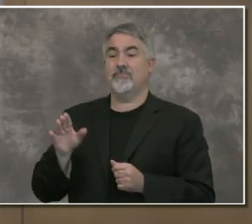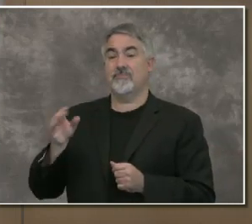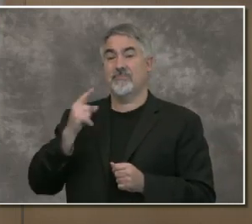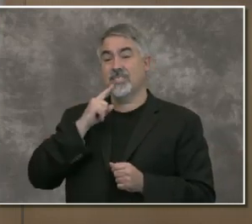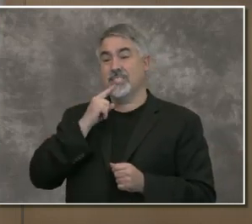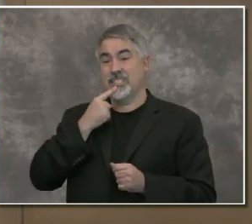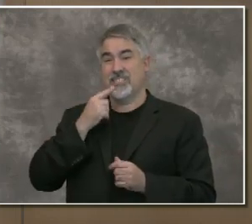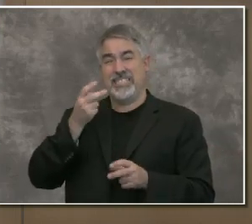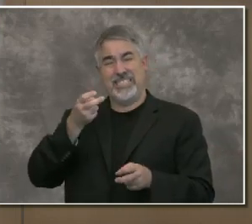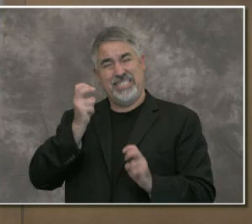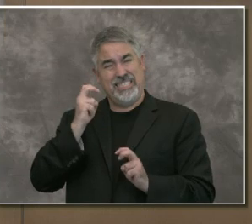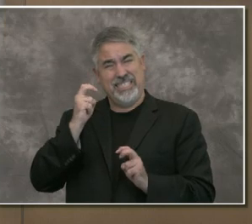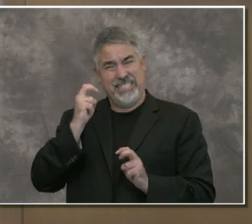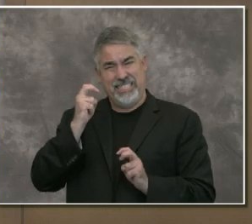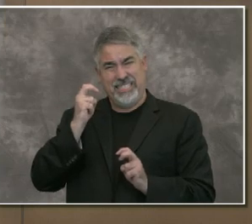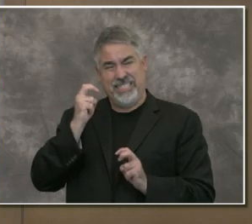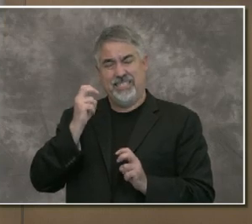is